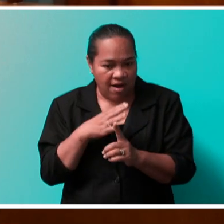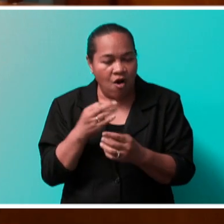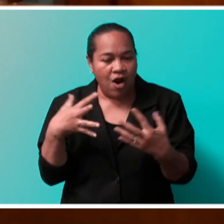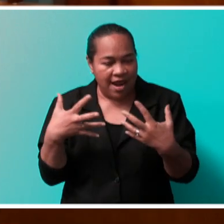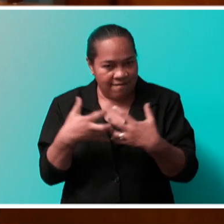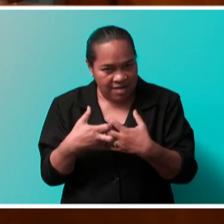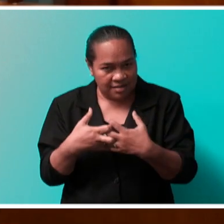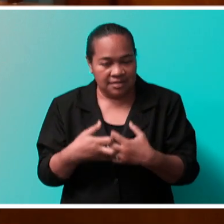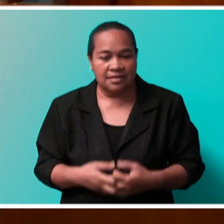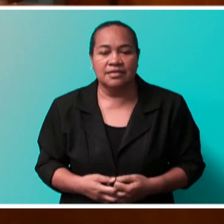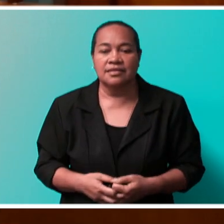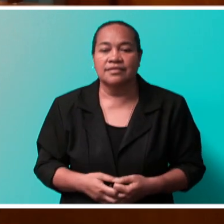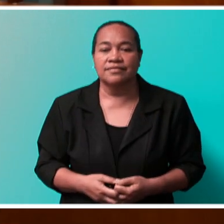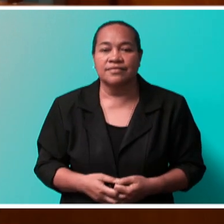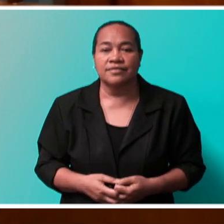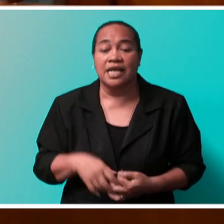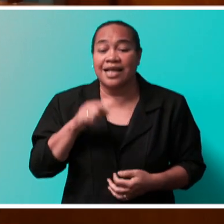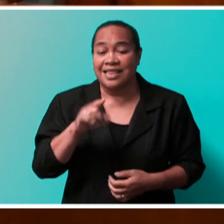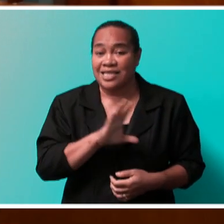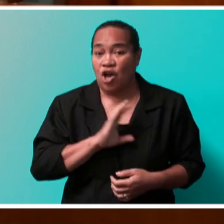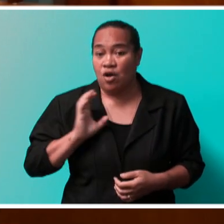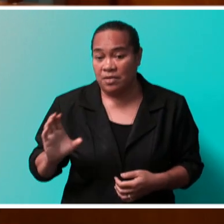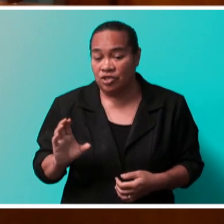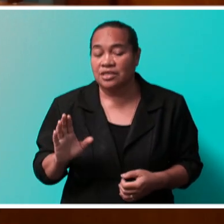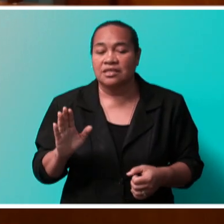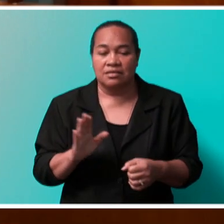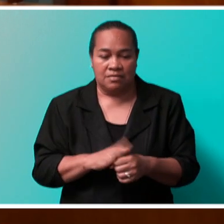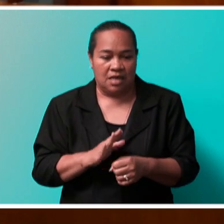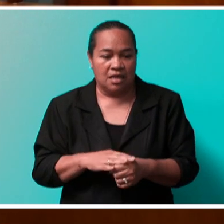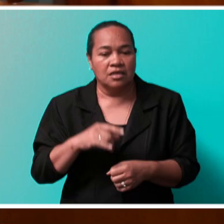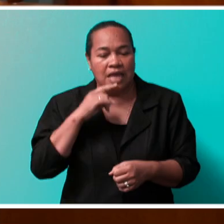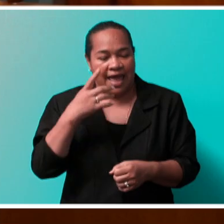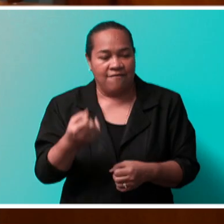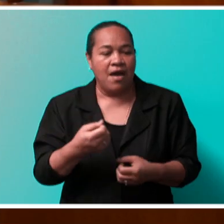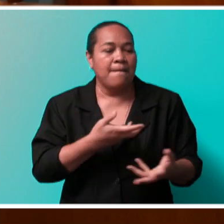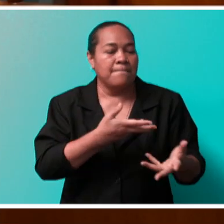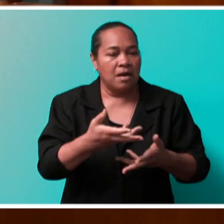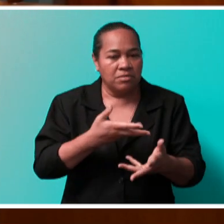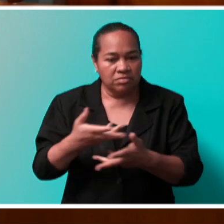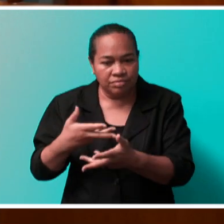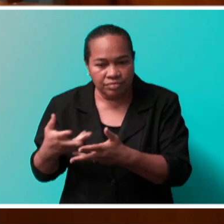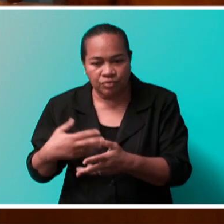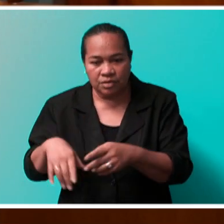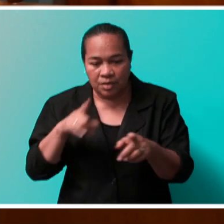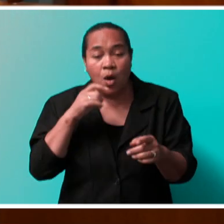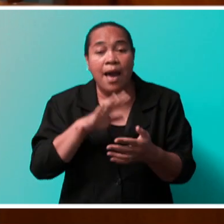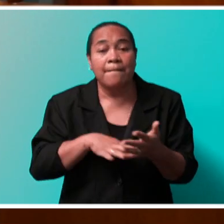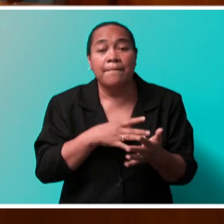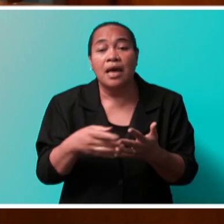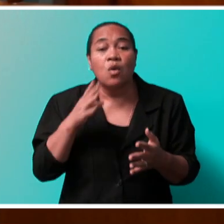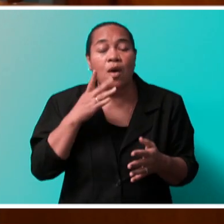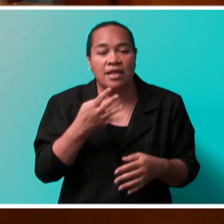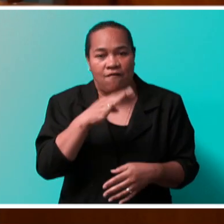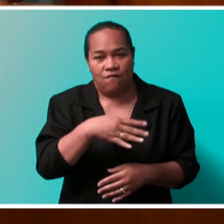Deputy Speaker, the Commission's nationwide public consultations are scheduled to commence on the 4th of